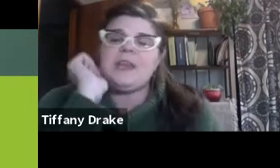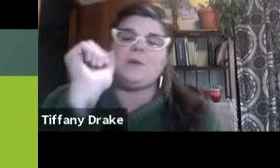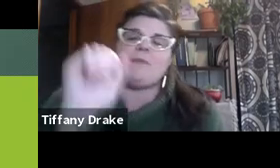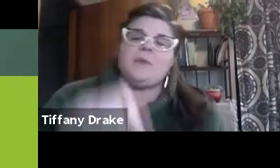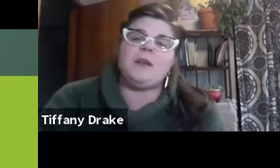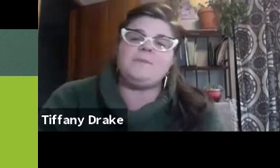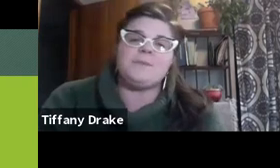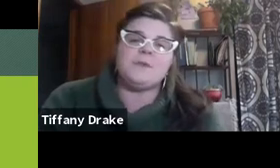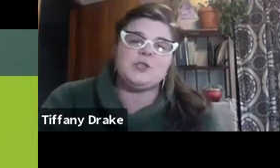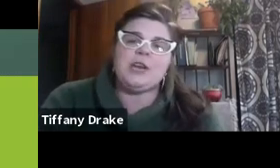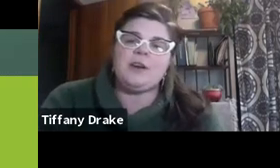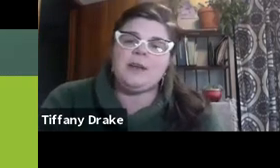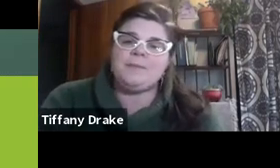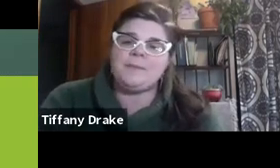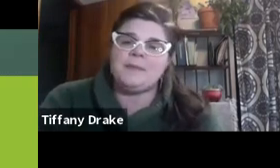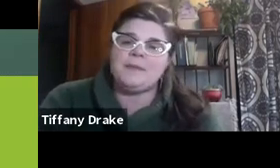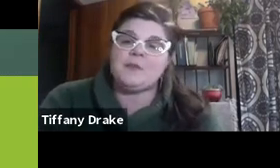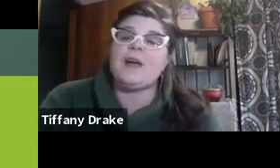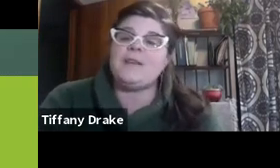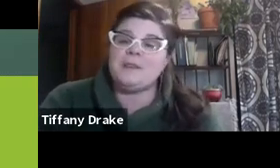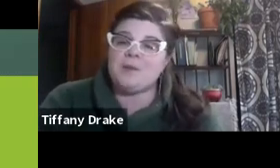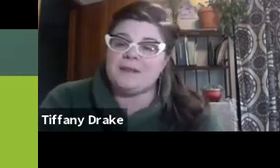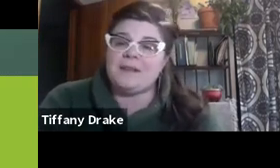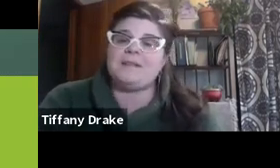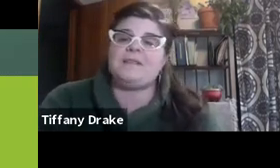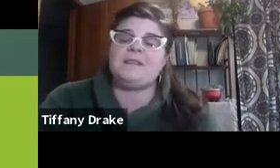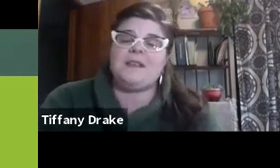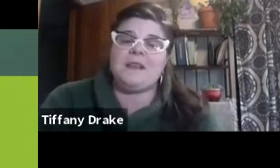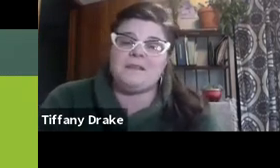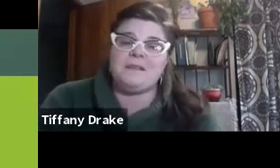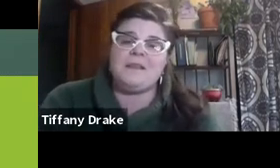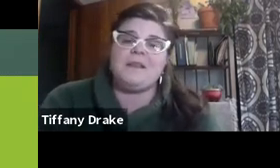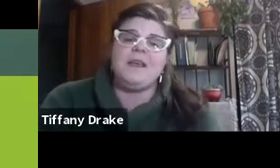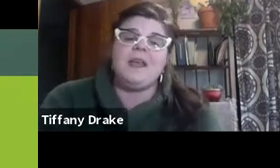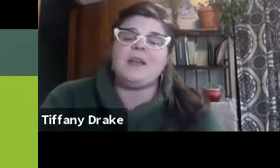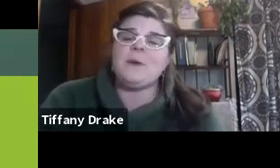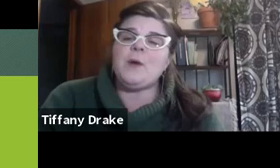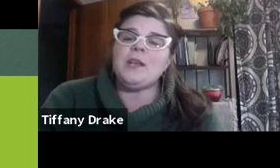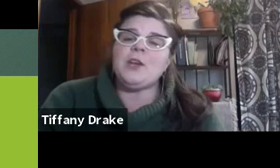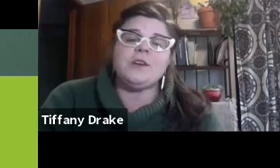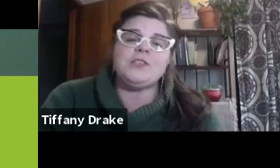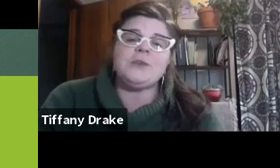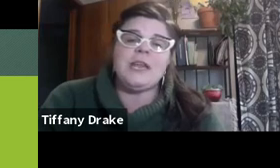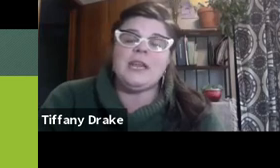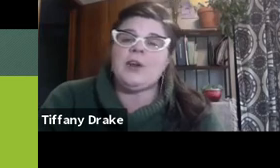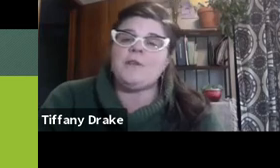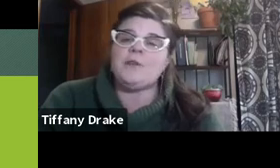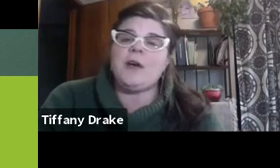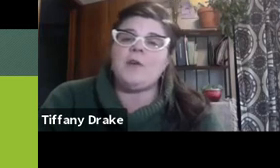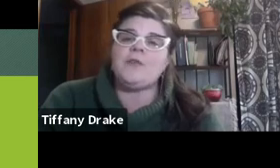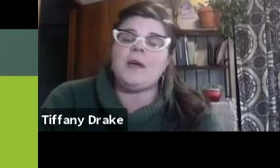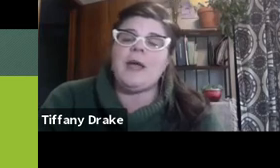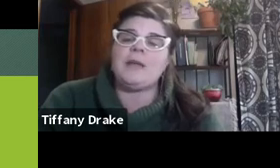Well, thank you everyone for sharing. Surviving the processes. Yes. And so I want to encourage you to take care